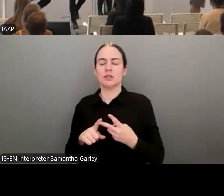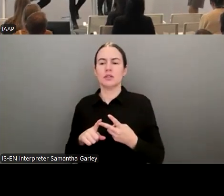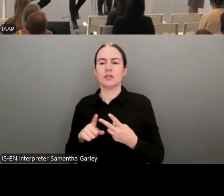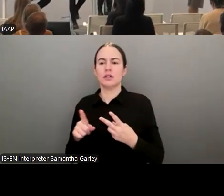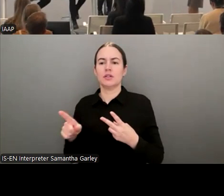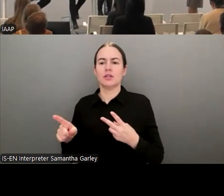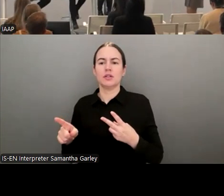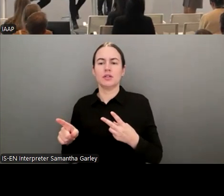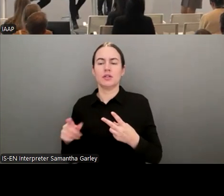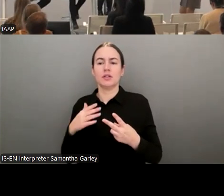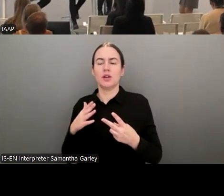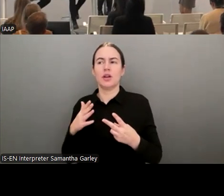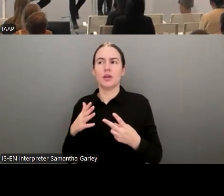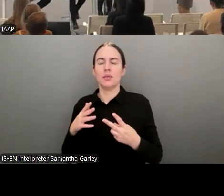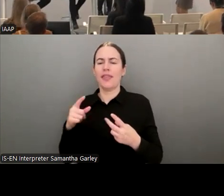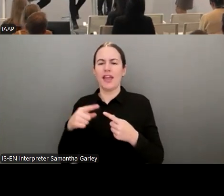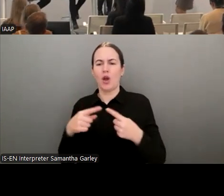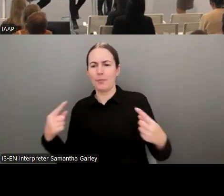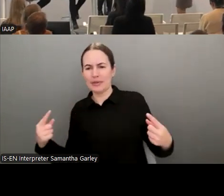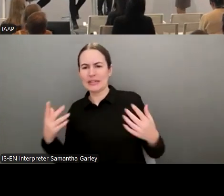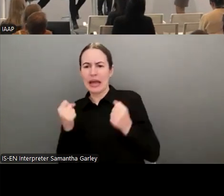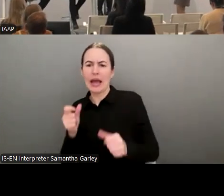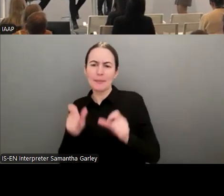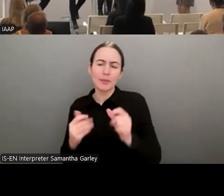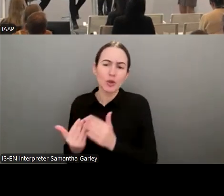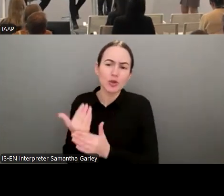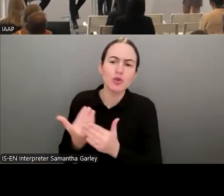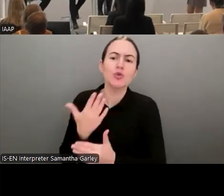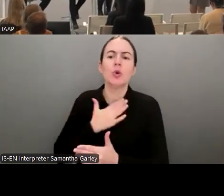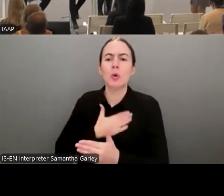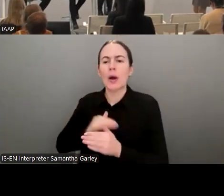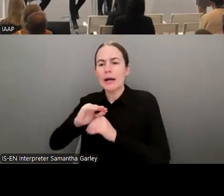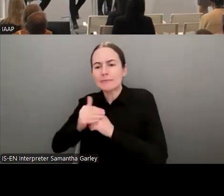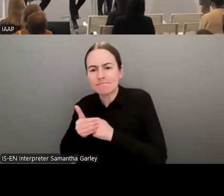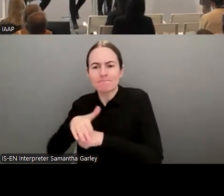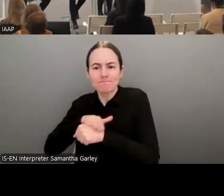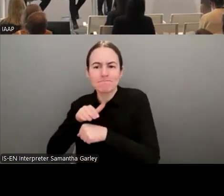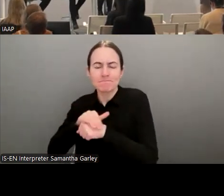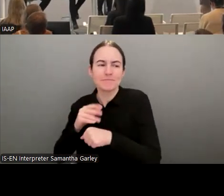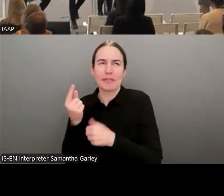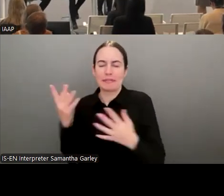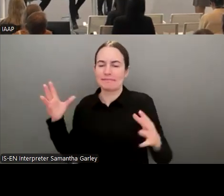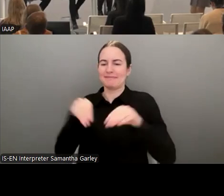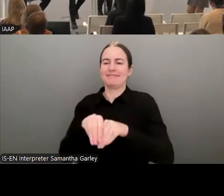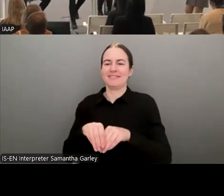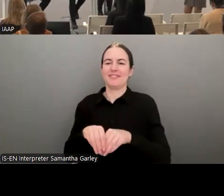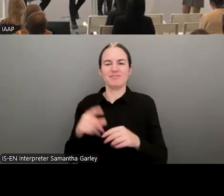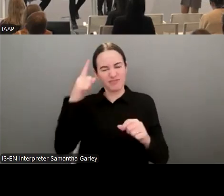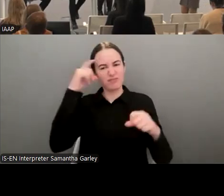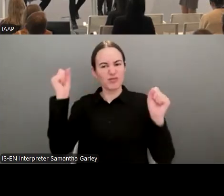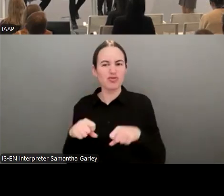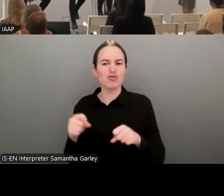who's new to this. You need to take care of the journey. You have people starting, so we really need to do both, I guess. So, but I agree with you. We could do even